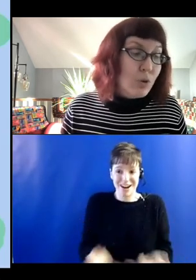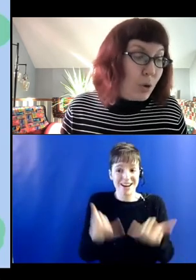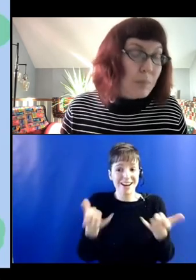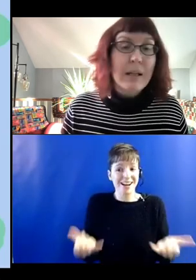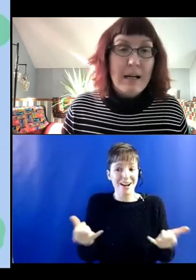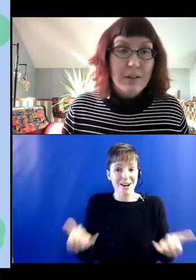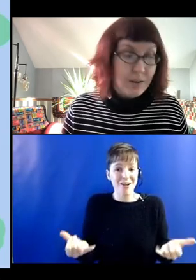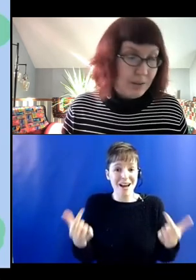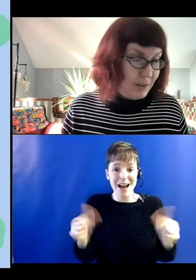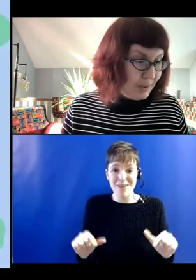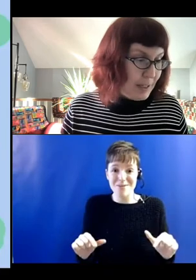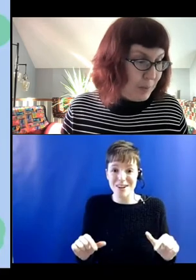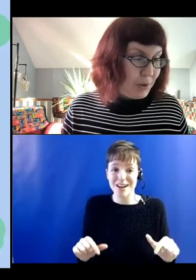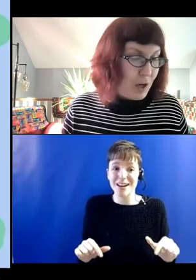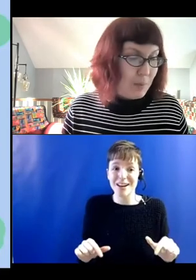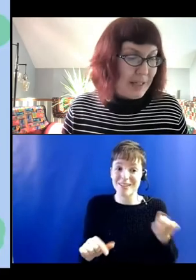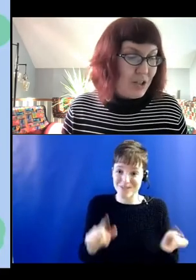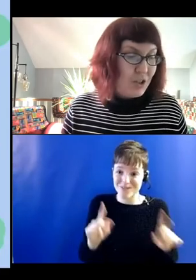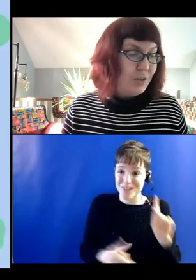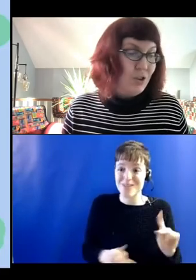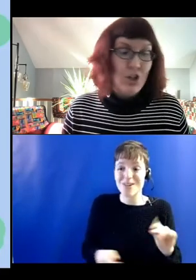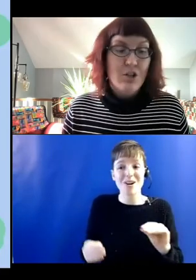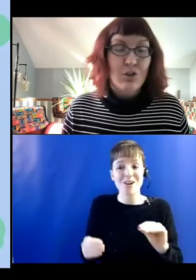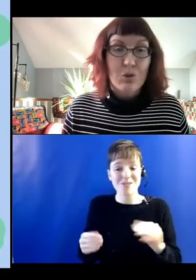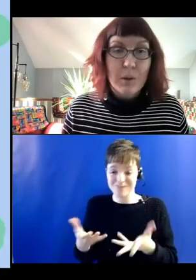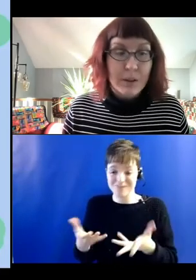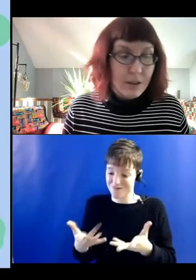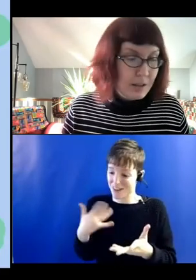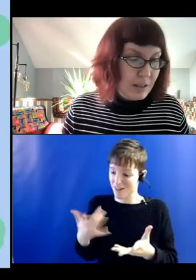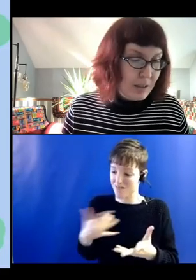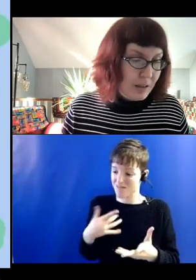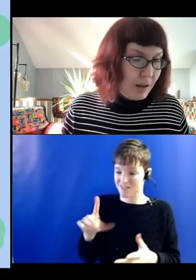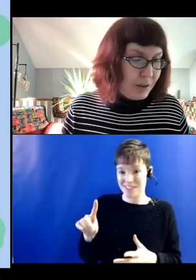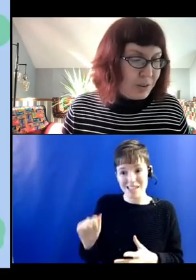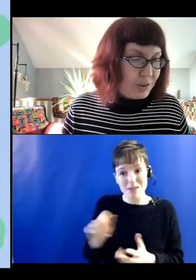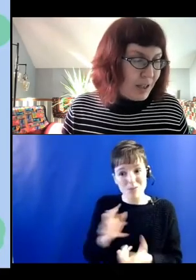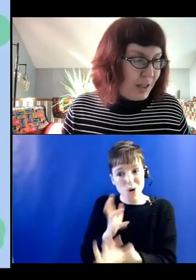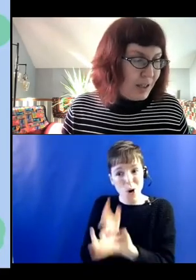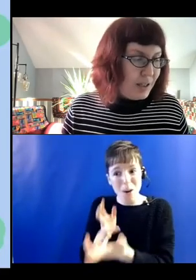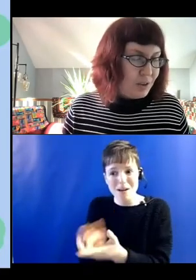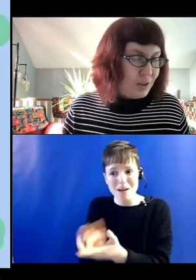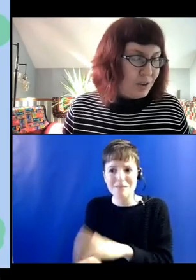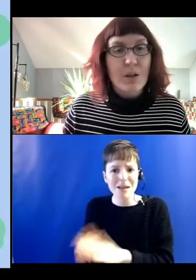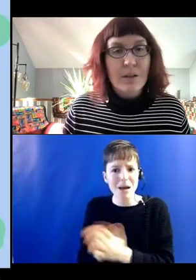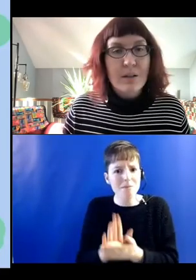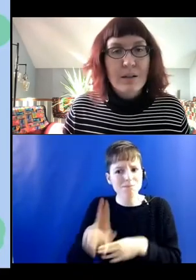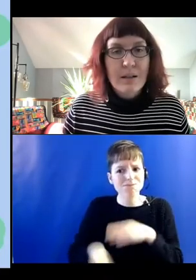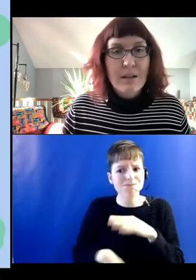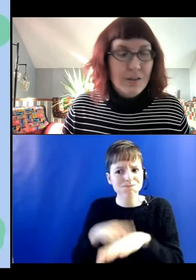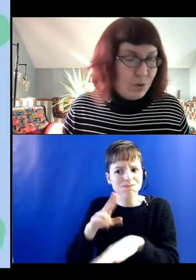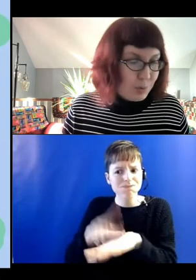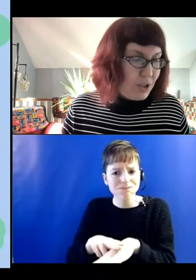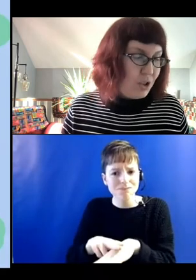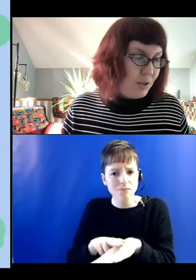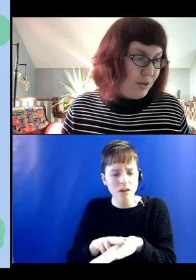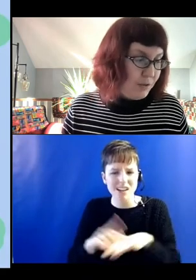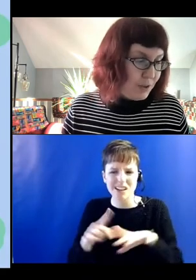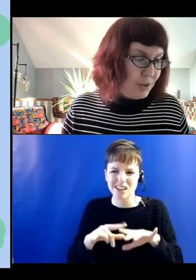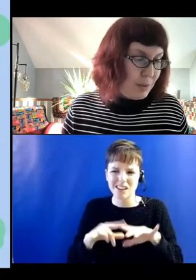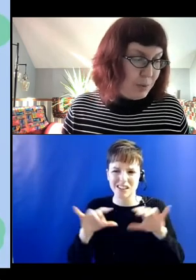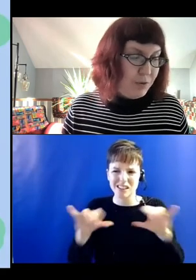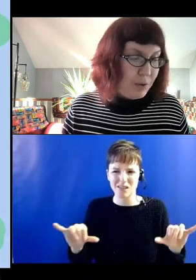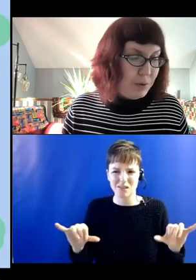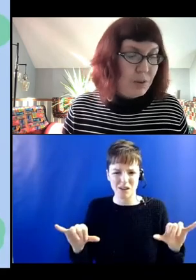are normalizing disabled accommodations and changes to work, our society's disregard and derision